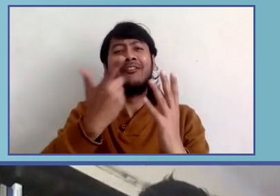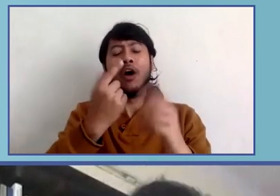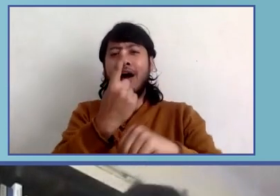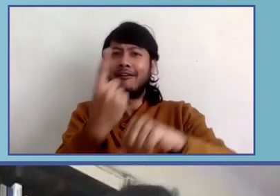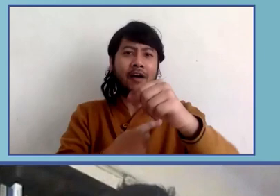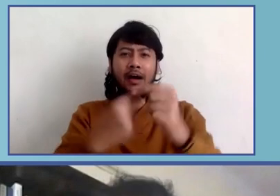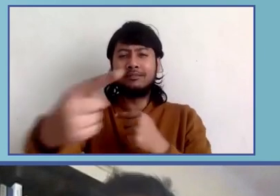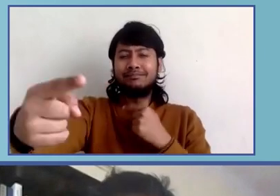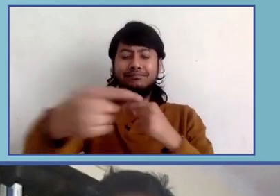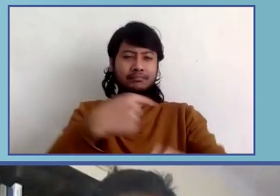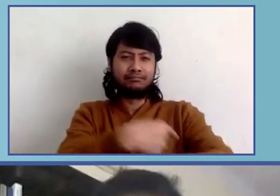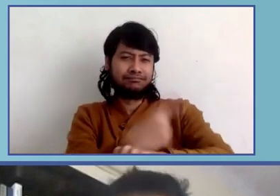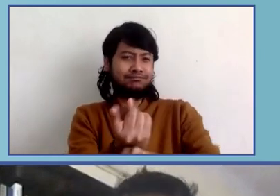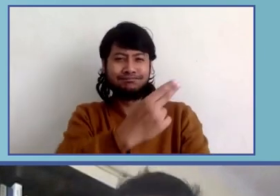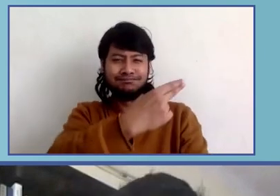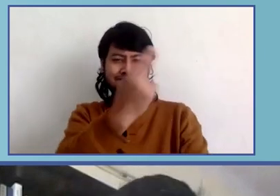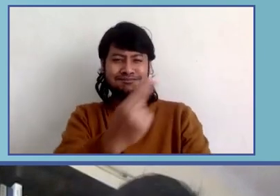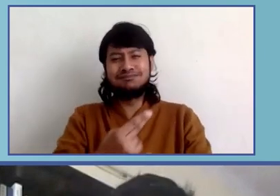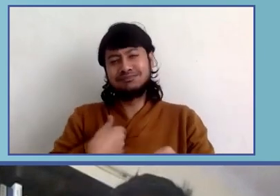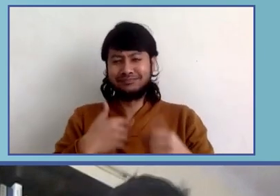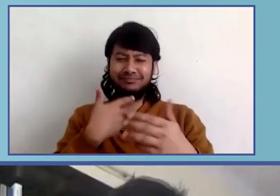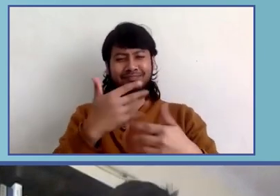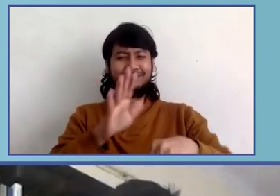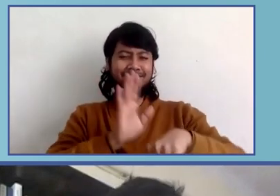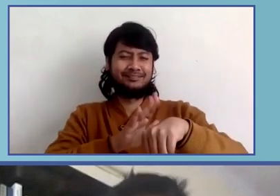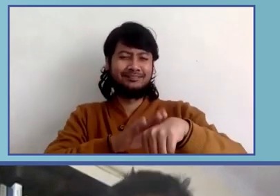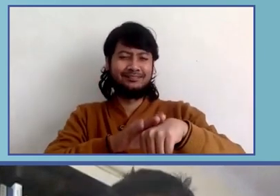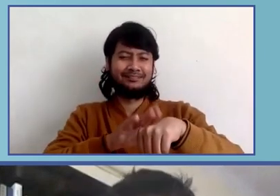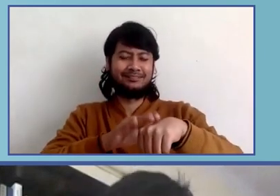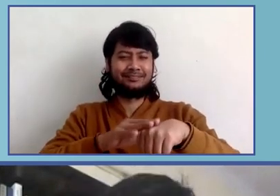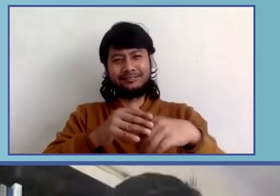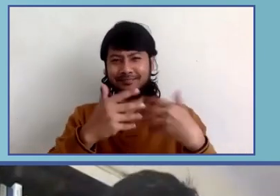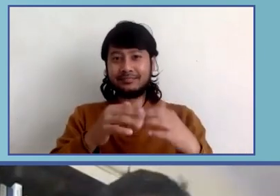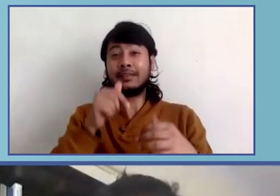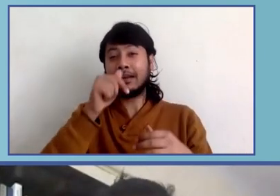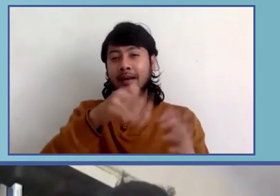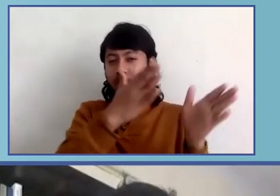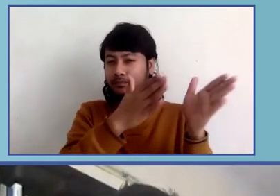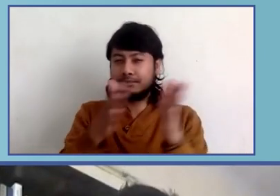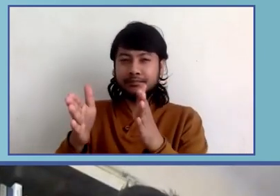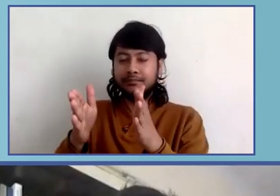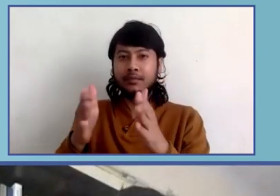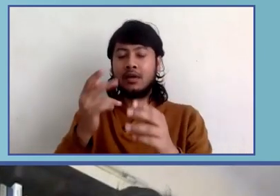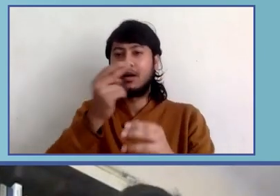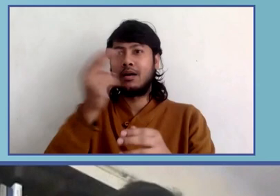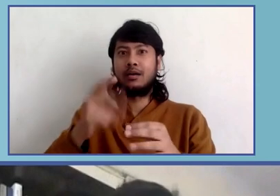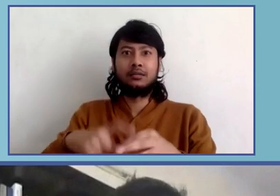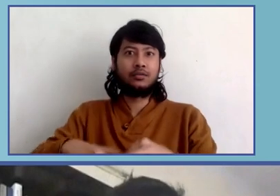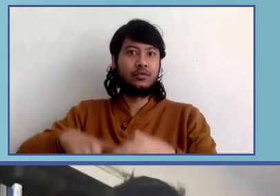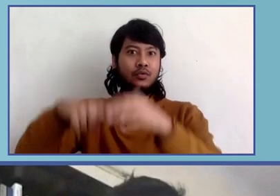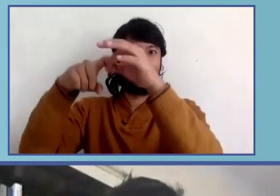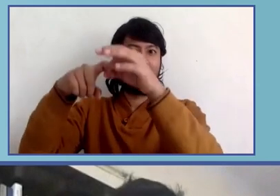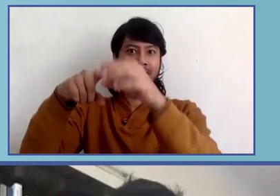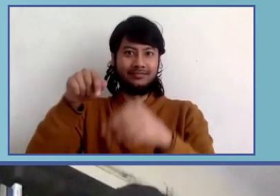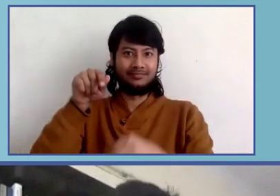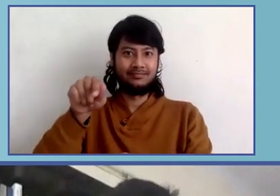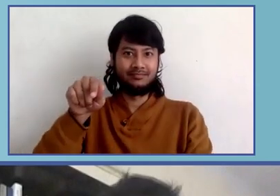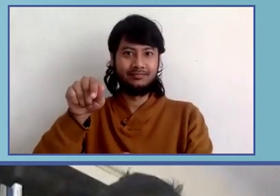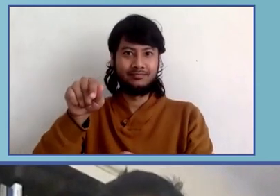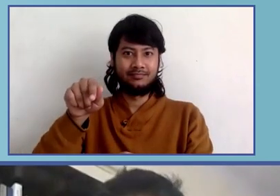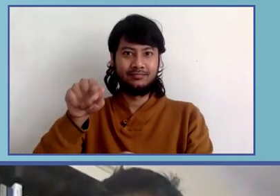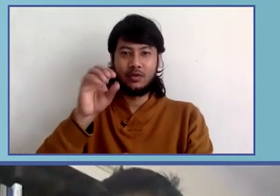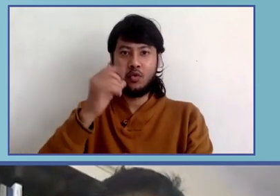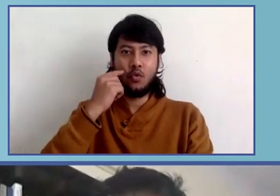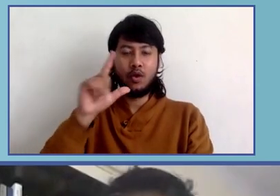where I want to concentrate more is definitely the fine art space. And with regards to the performing